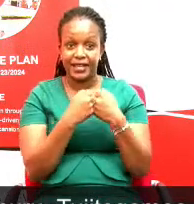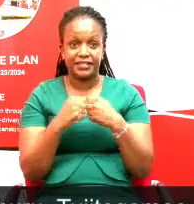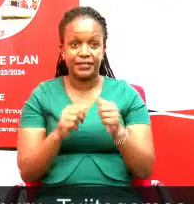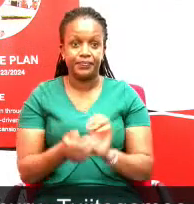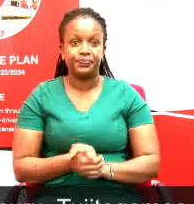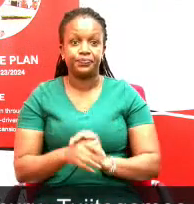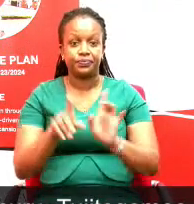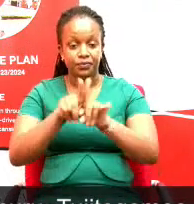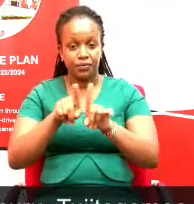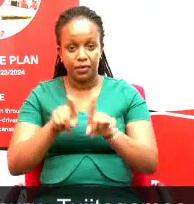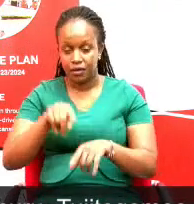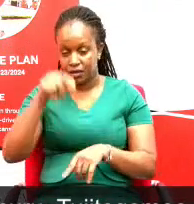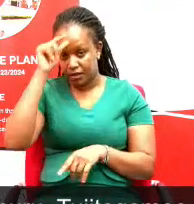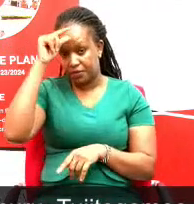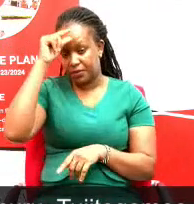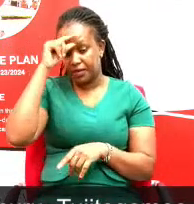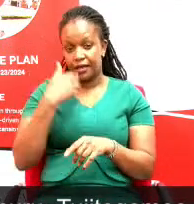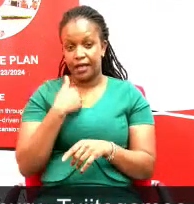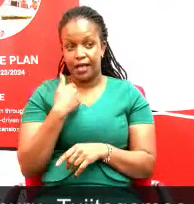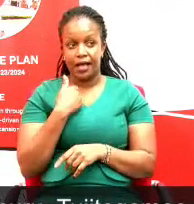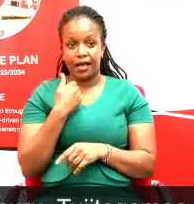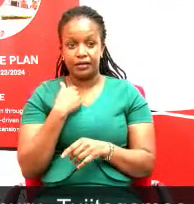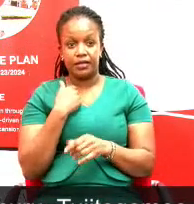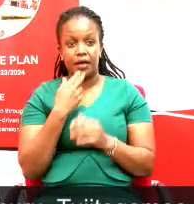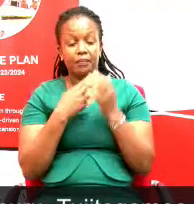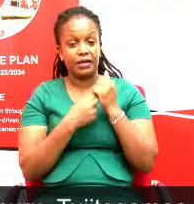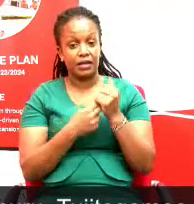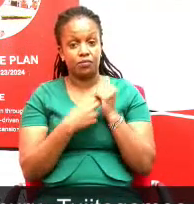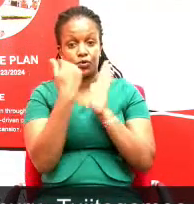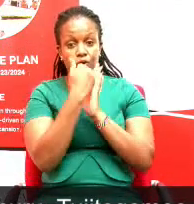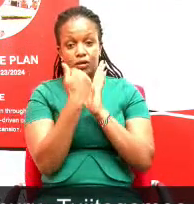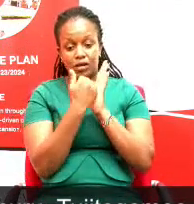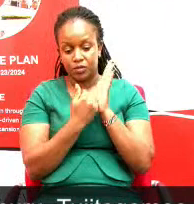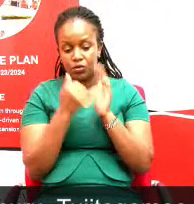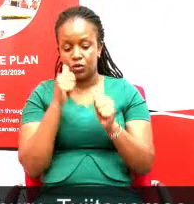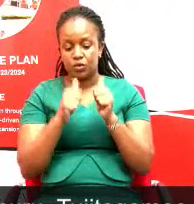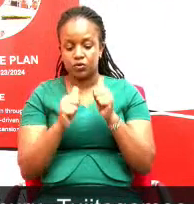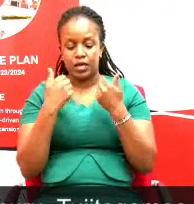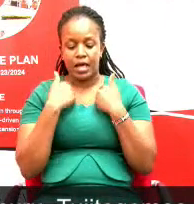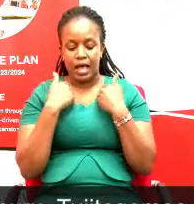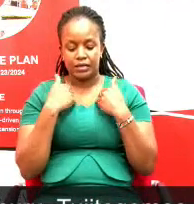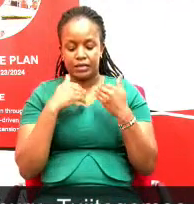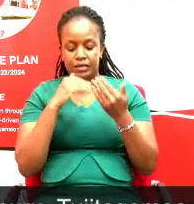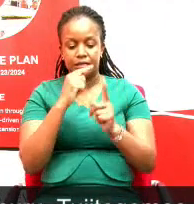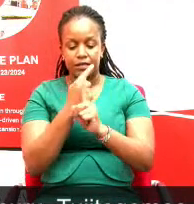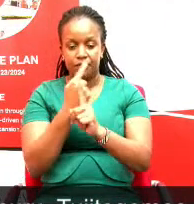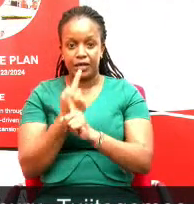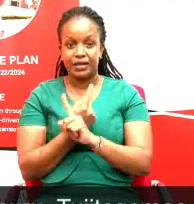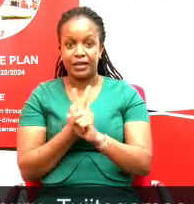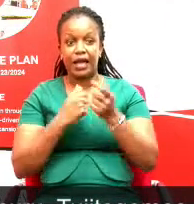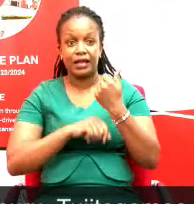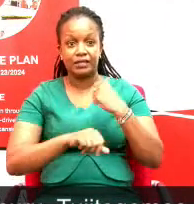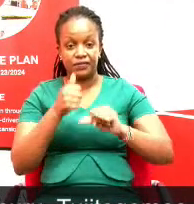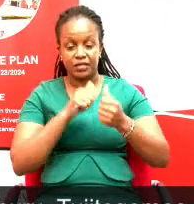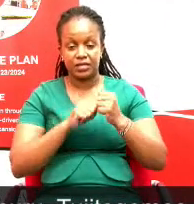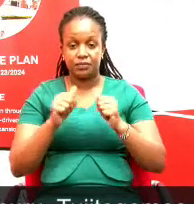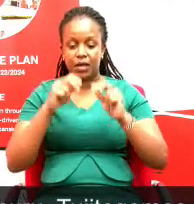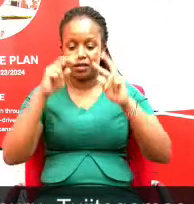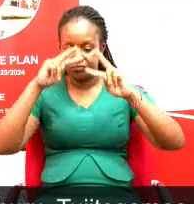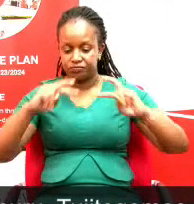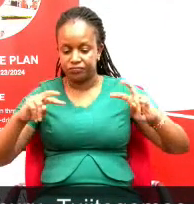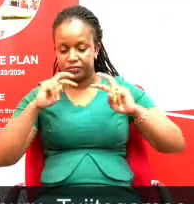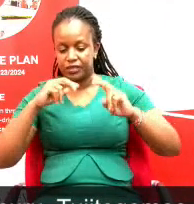government rolled out the economic stimulus package program in order to spur economic activities by targeting critical areas of